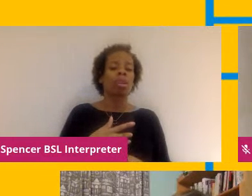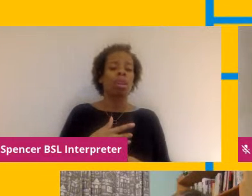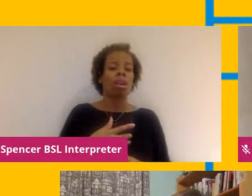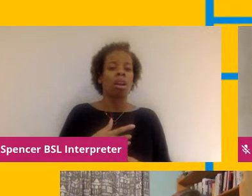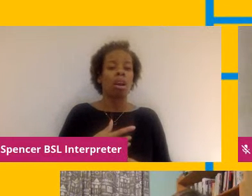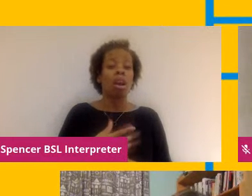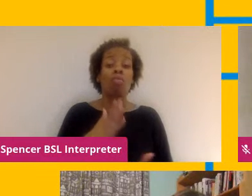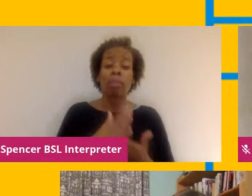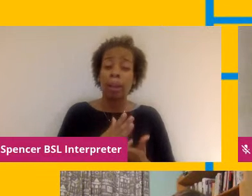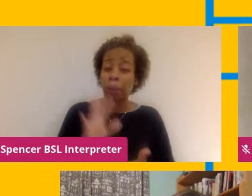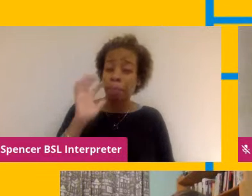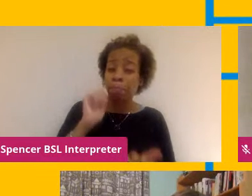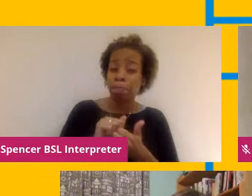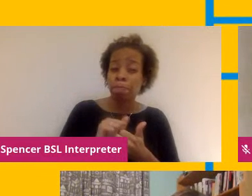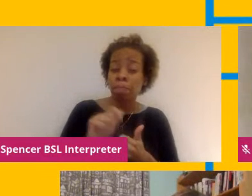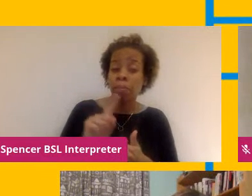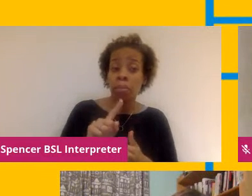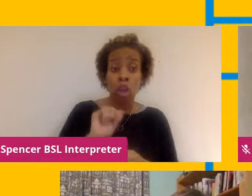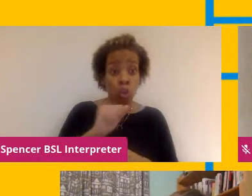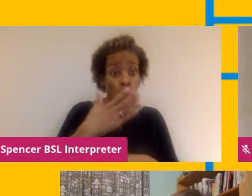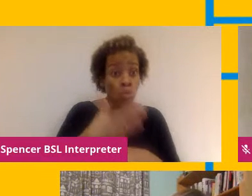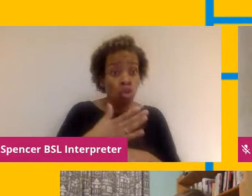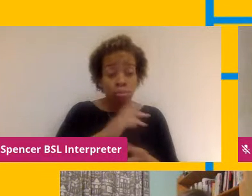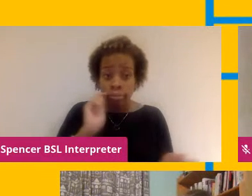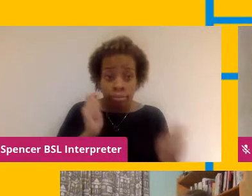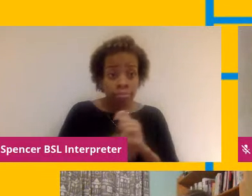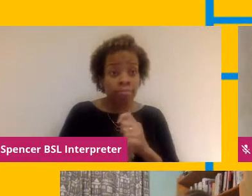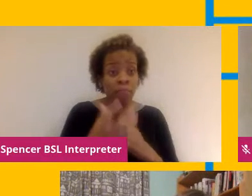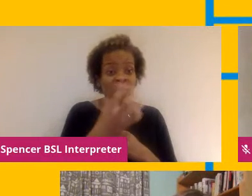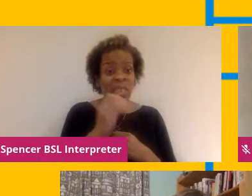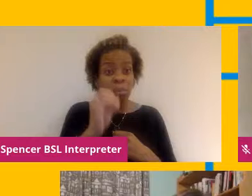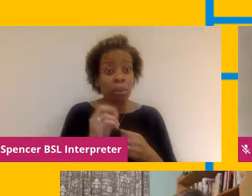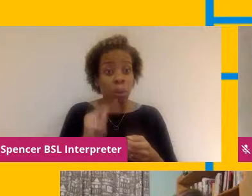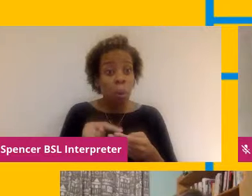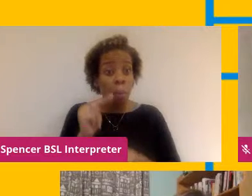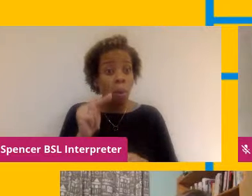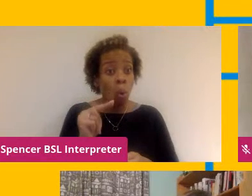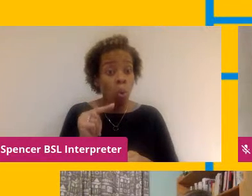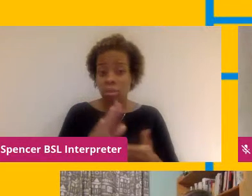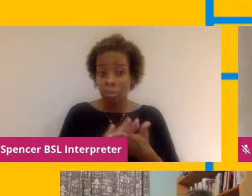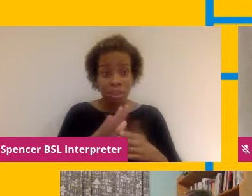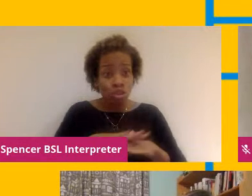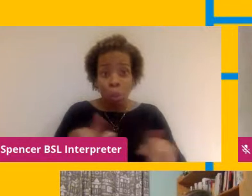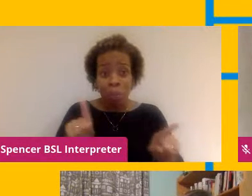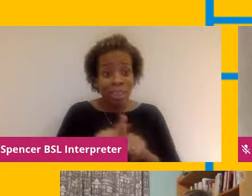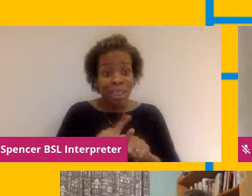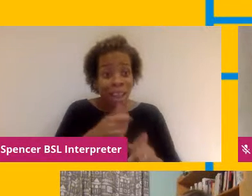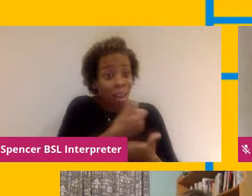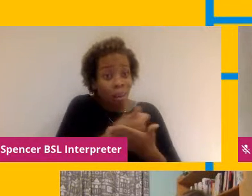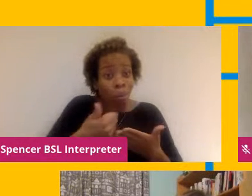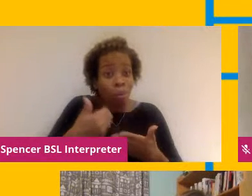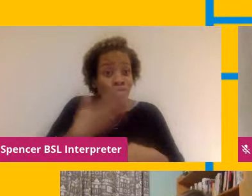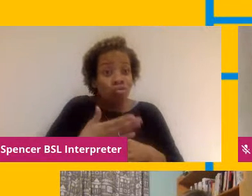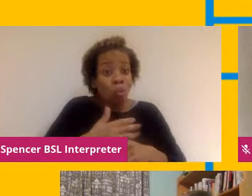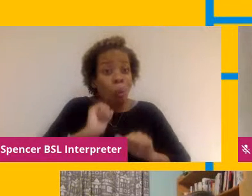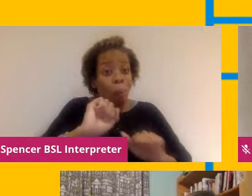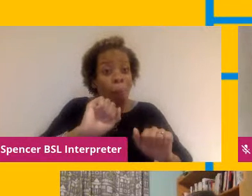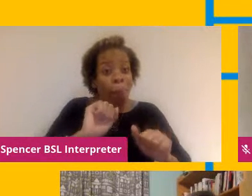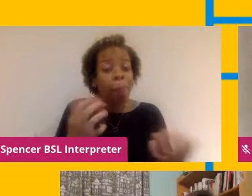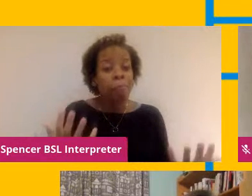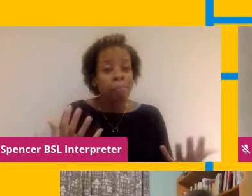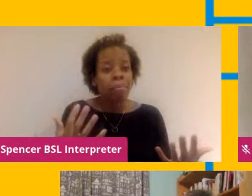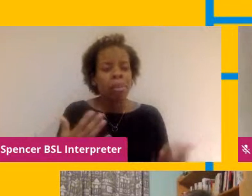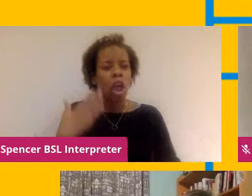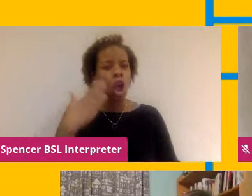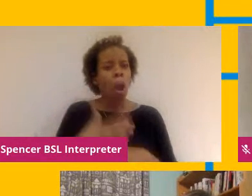question is, if your job has changed by 50% or more, then it isn't the same job. Now, the problem is that the employer coming in and asserting, oh,